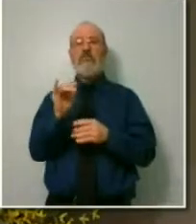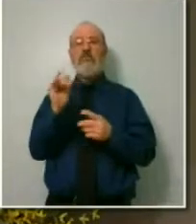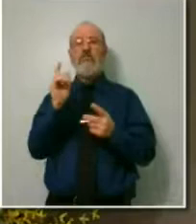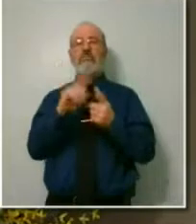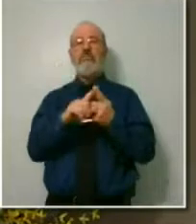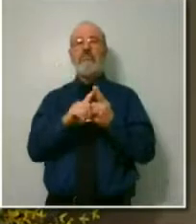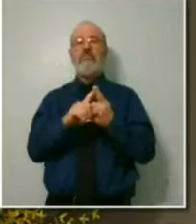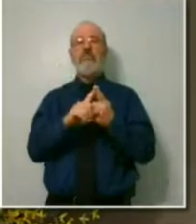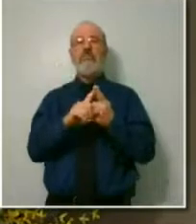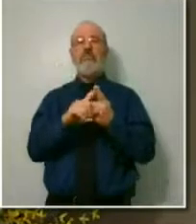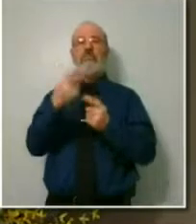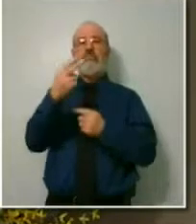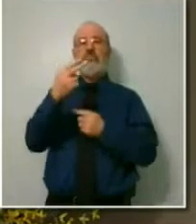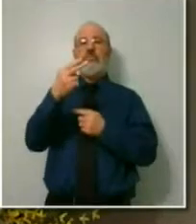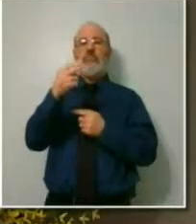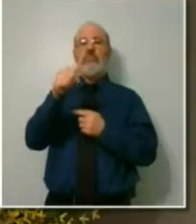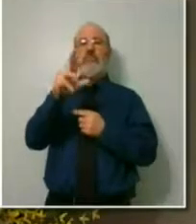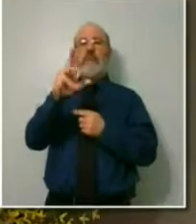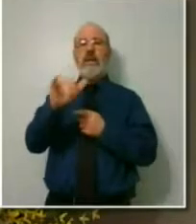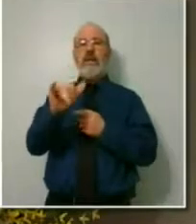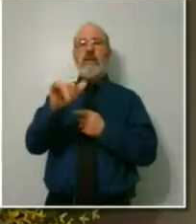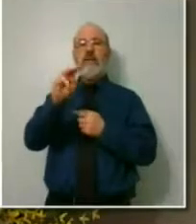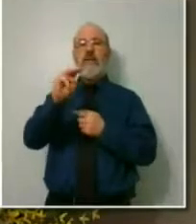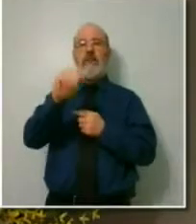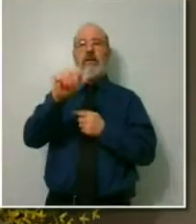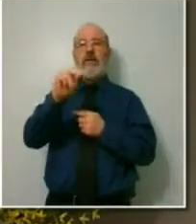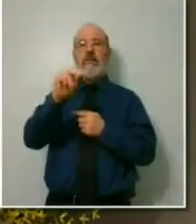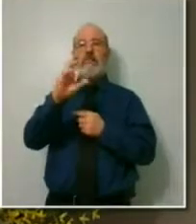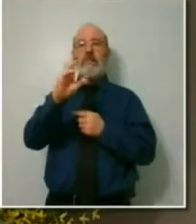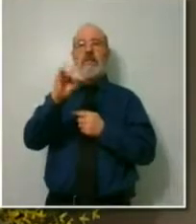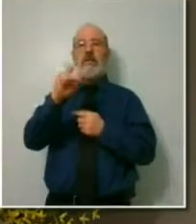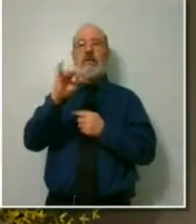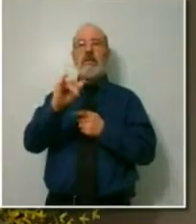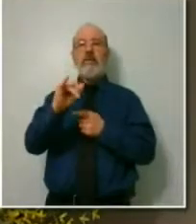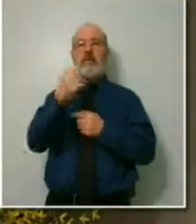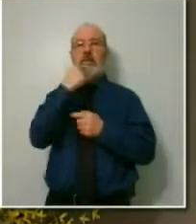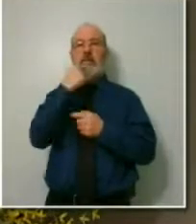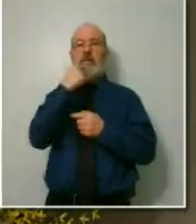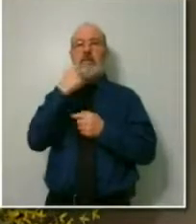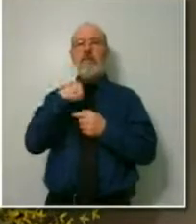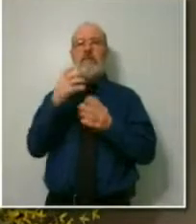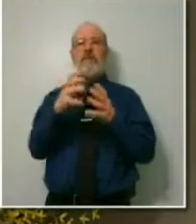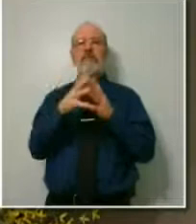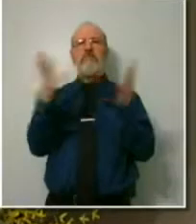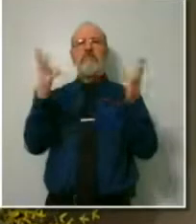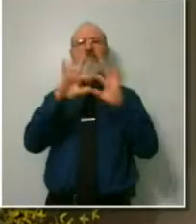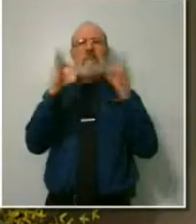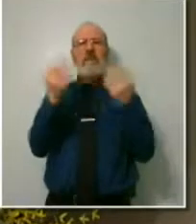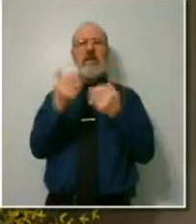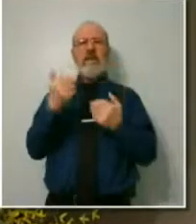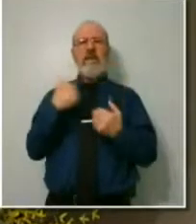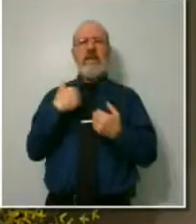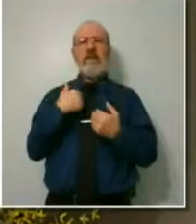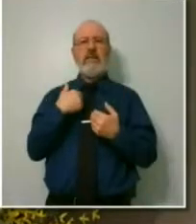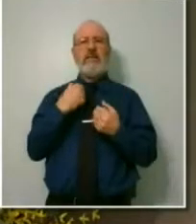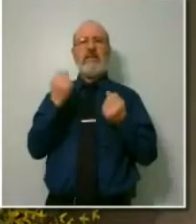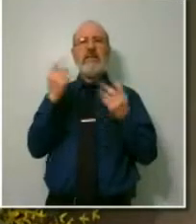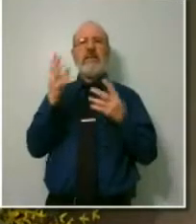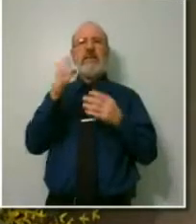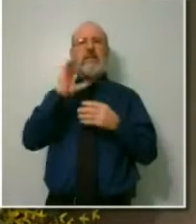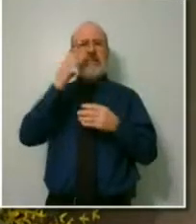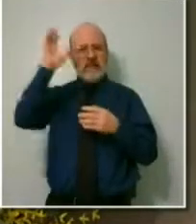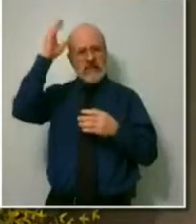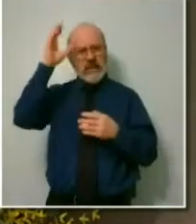Harry Mancini today, and he was telling me about the huge family that he has and the number of cousins and so forth,